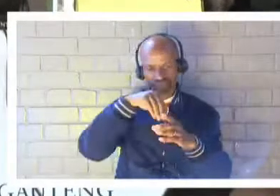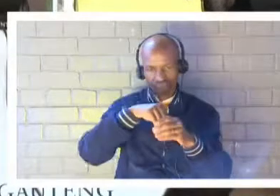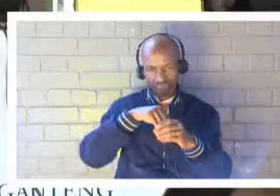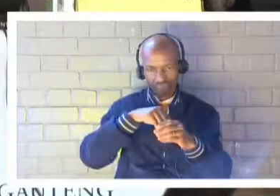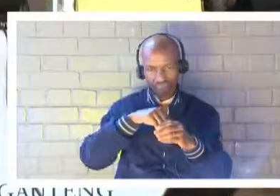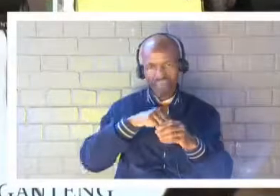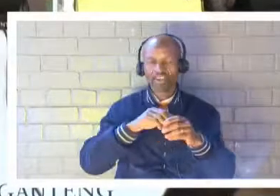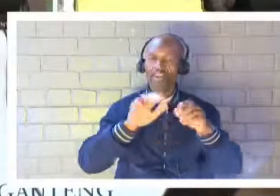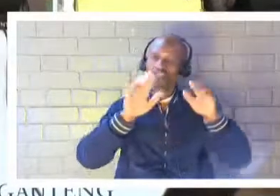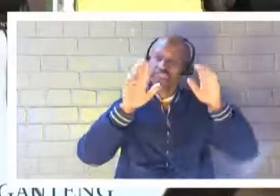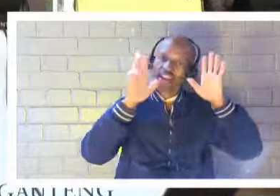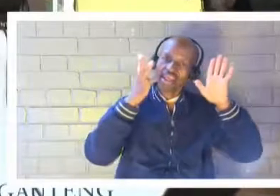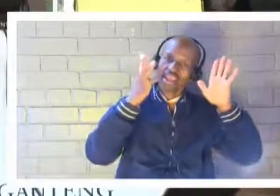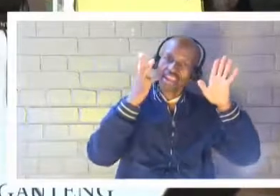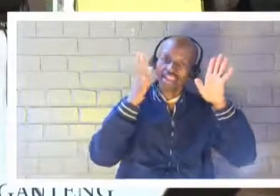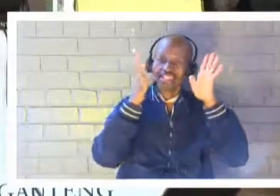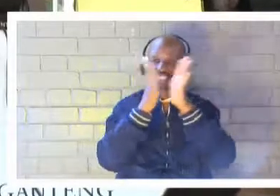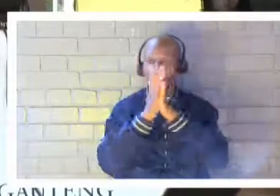of the 9-10